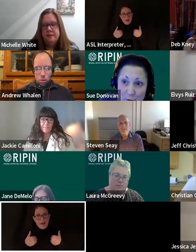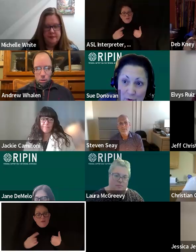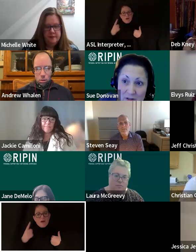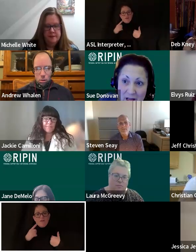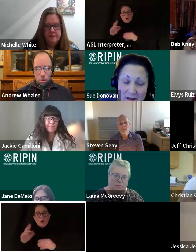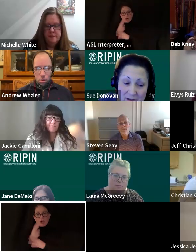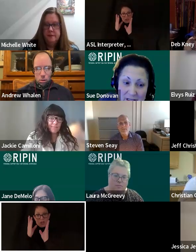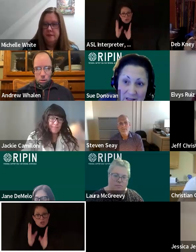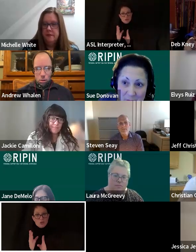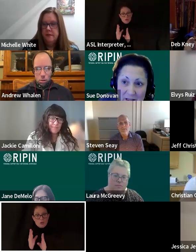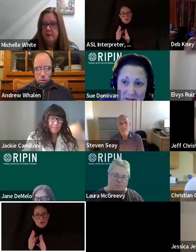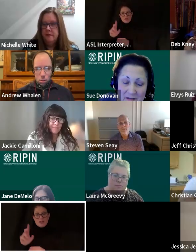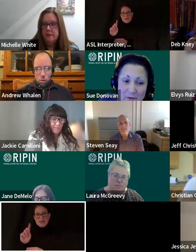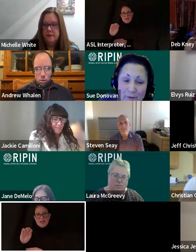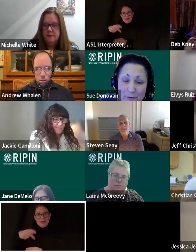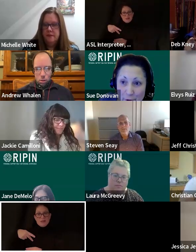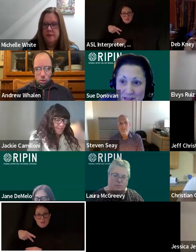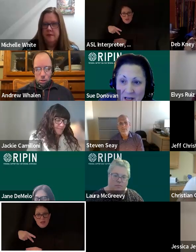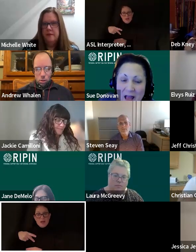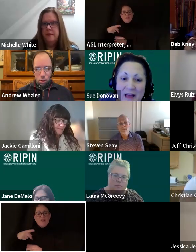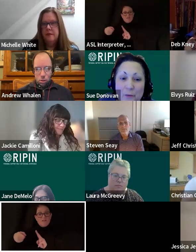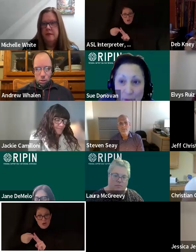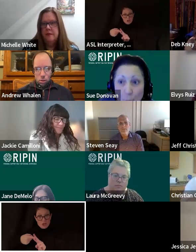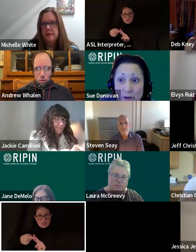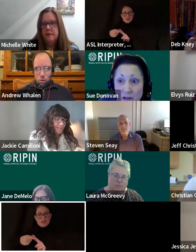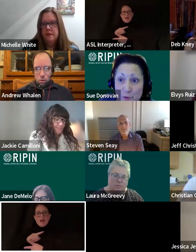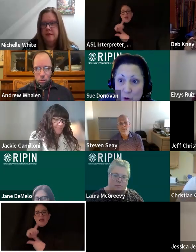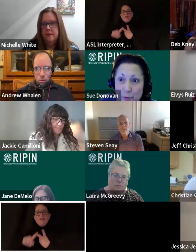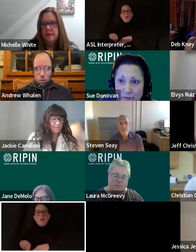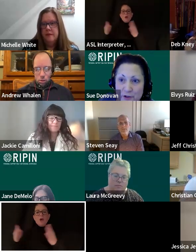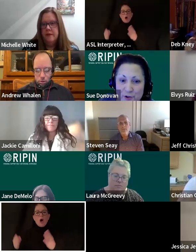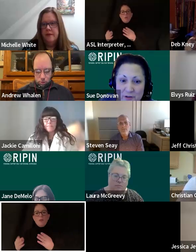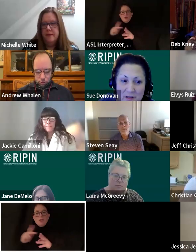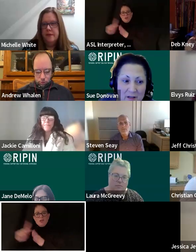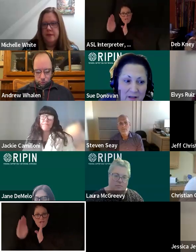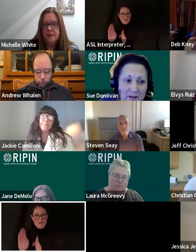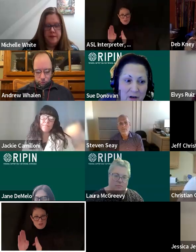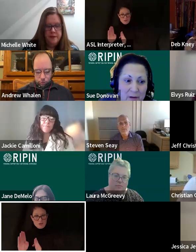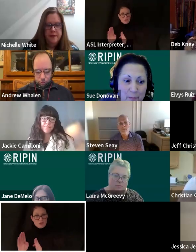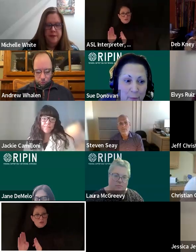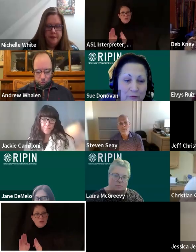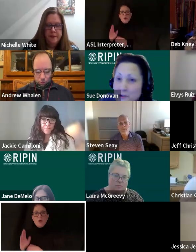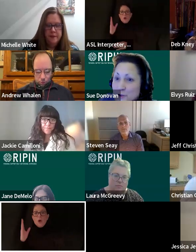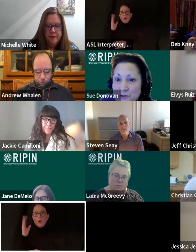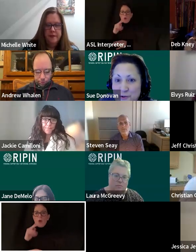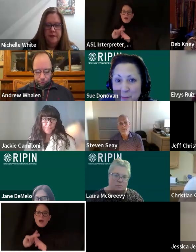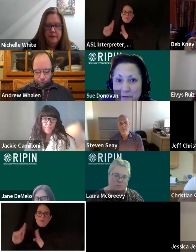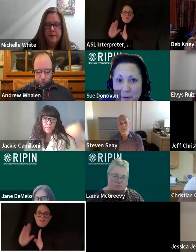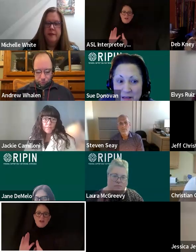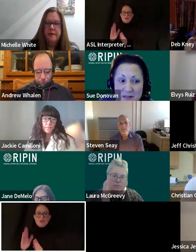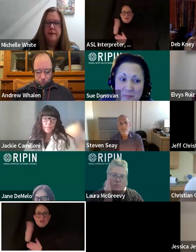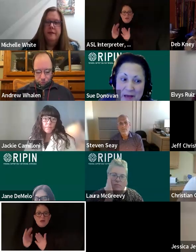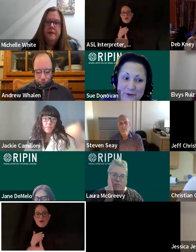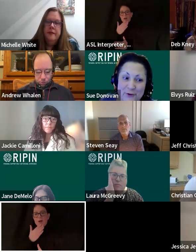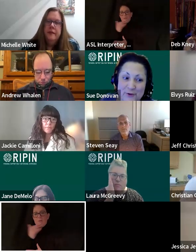our consumers and our DSPs first, and then we open it up to our professionals because our professionals are some